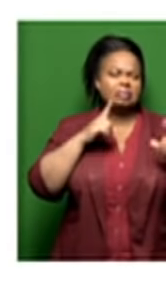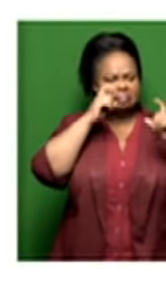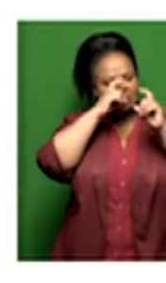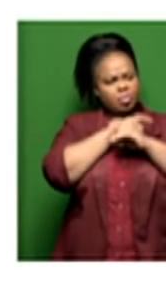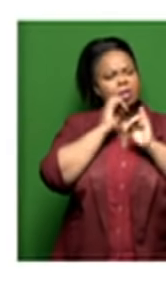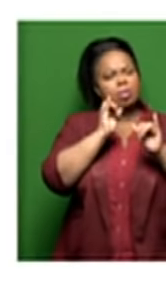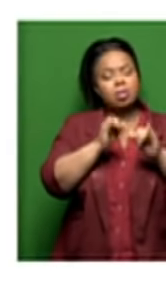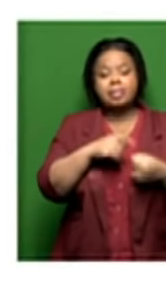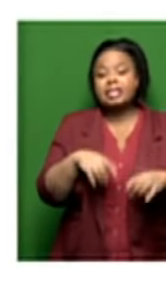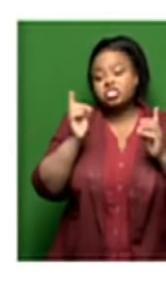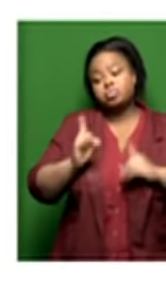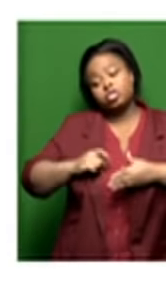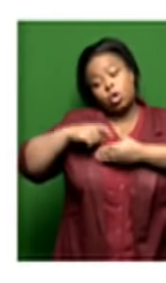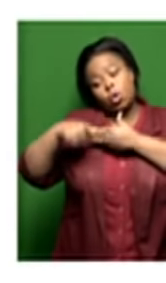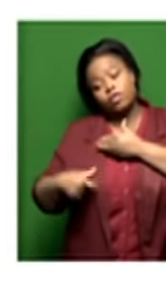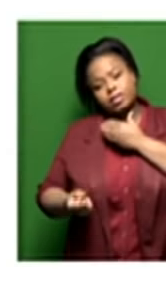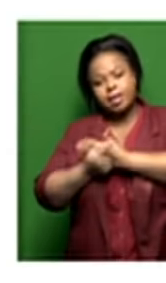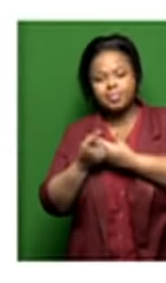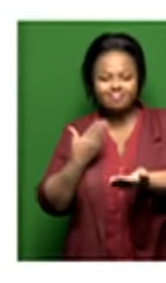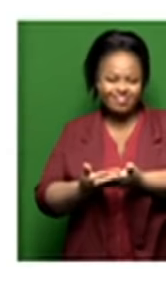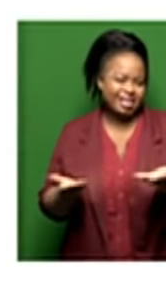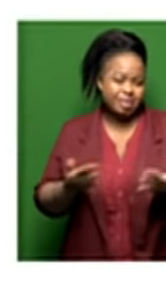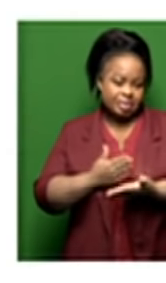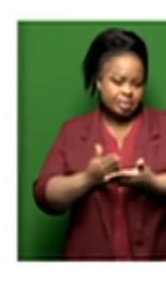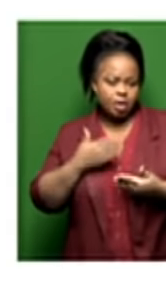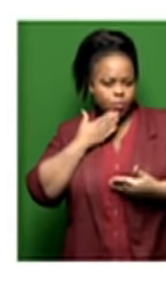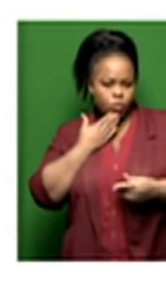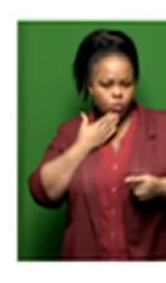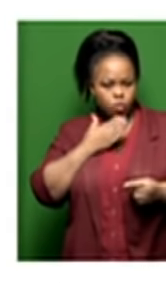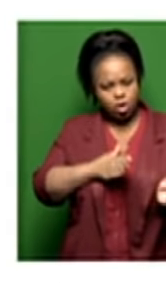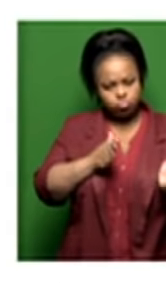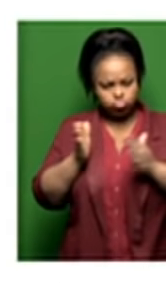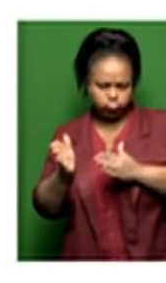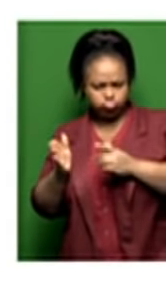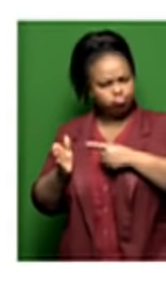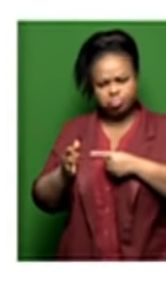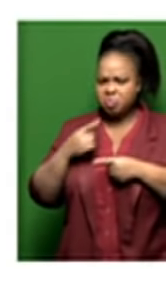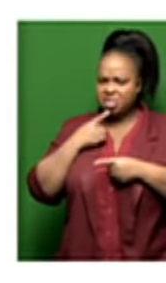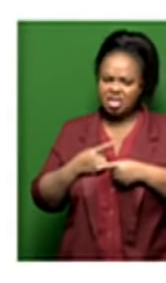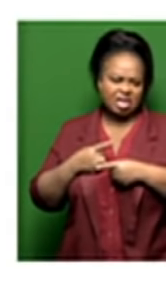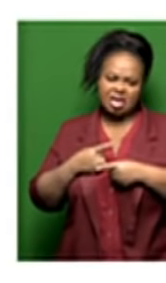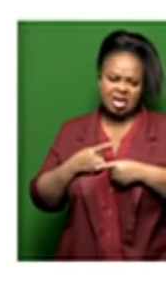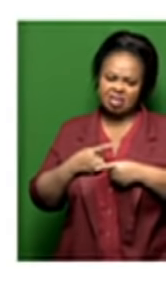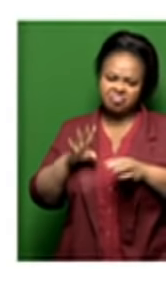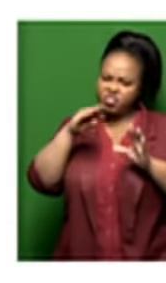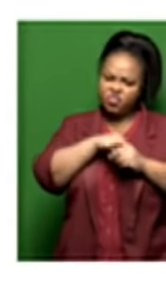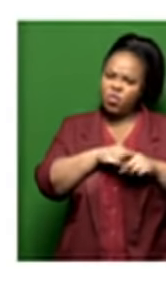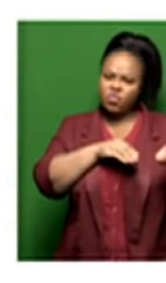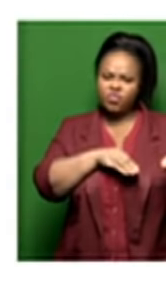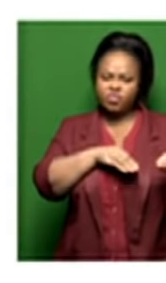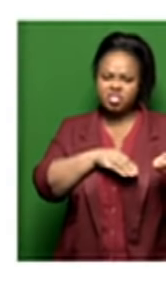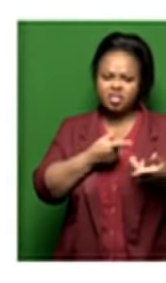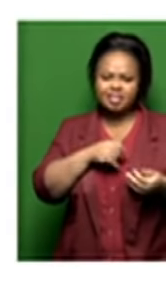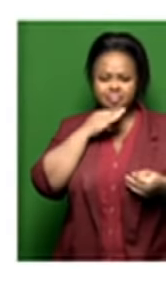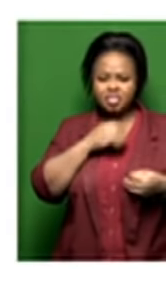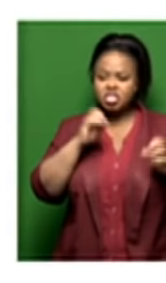a special conference is required. Of course, those who stand on the other side of the fence will say that this has got nothing to do with it does not